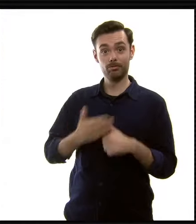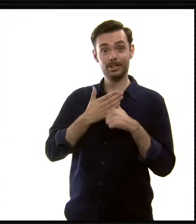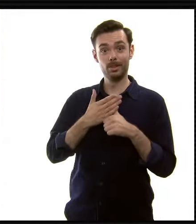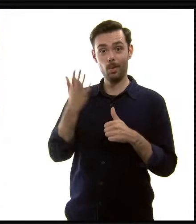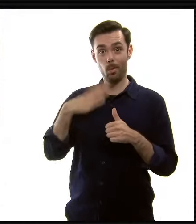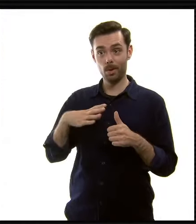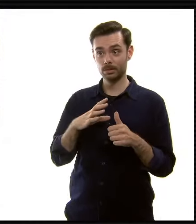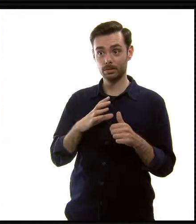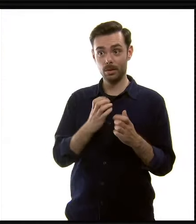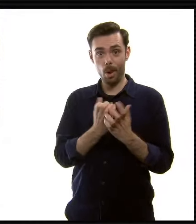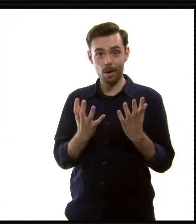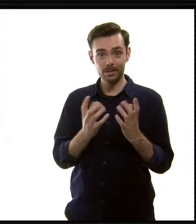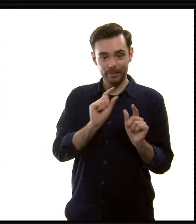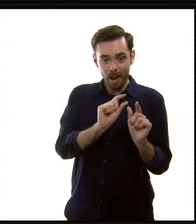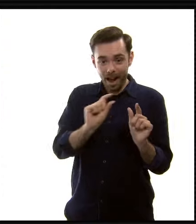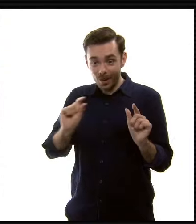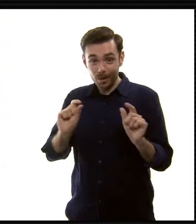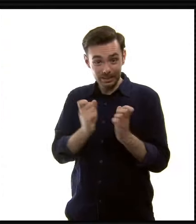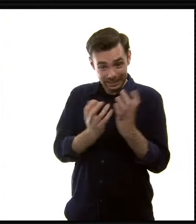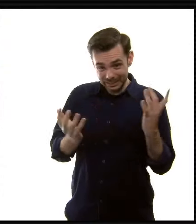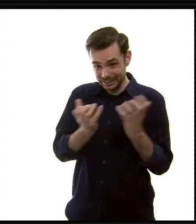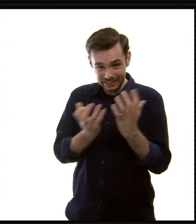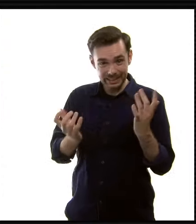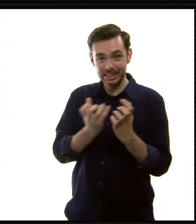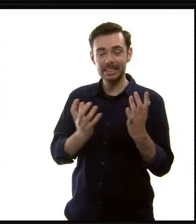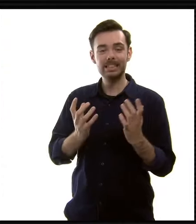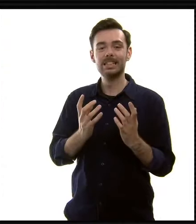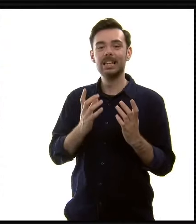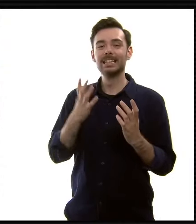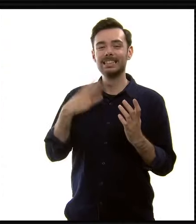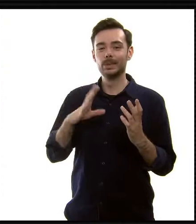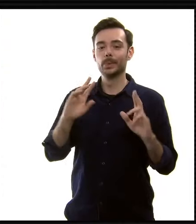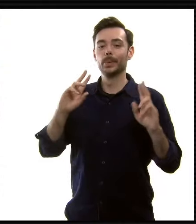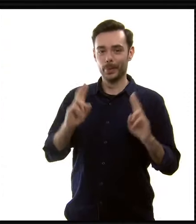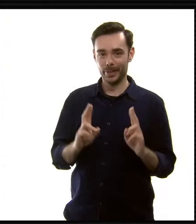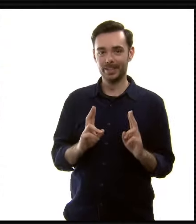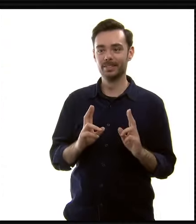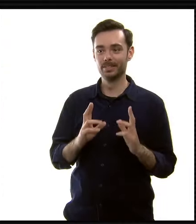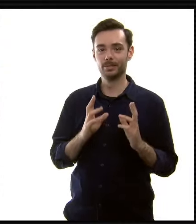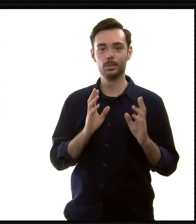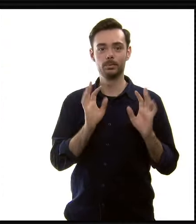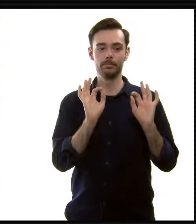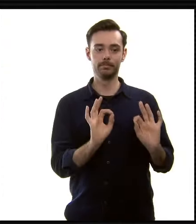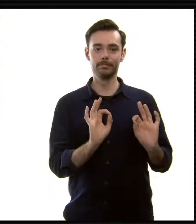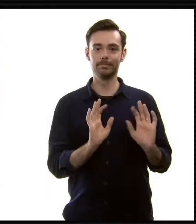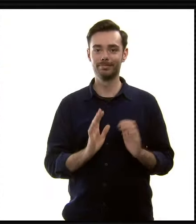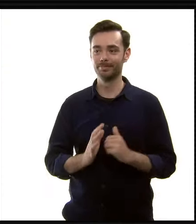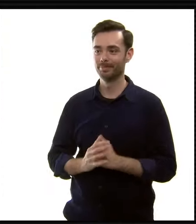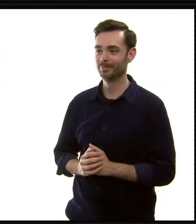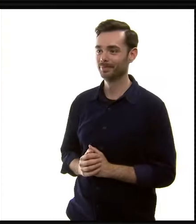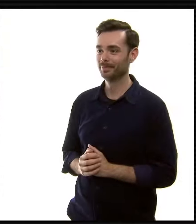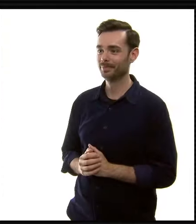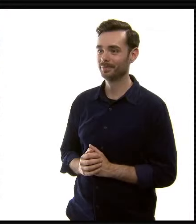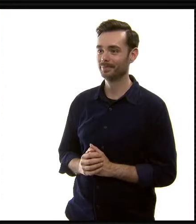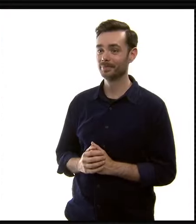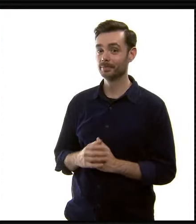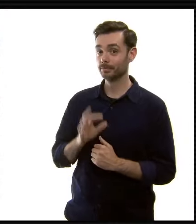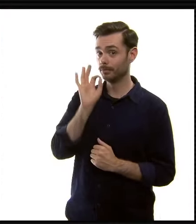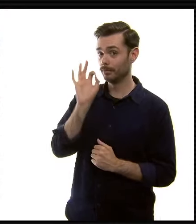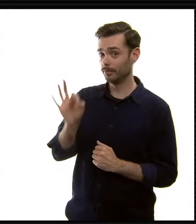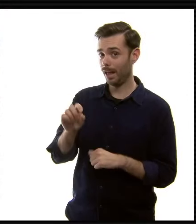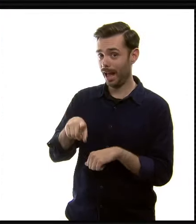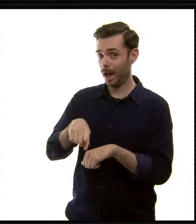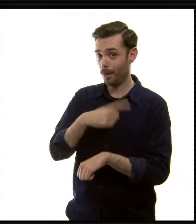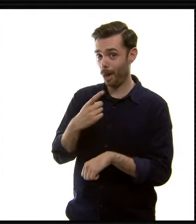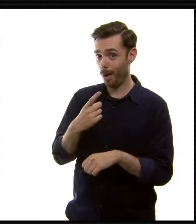remove and rebuild until I'd created a Sanctum fit for a Sorcerer Supreme. How long did it take you to do this whole thing? Yeah, just like that. But no, it takes